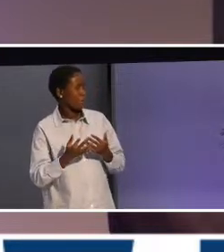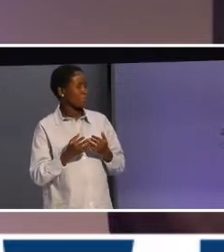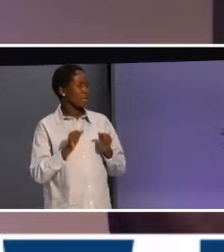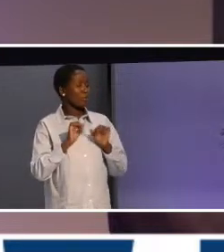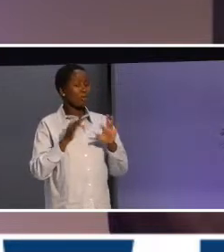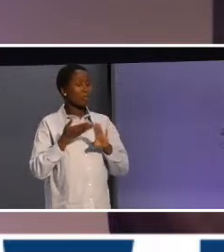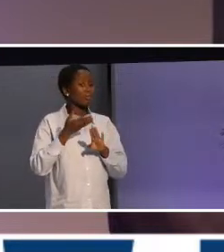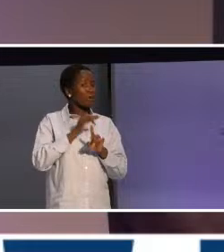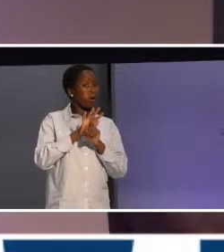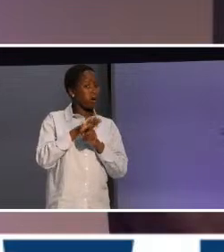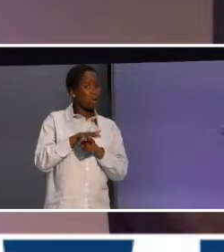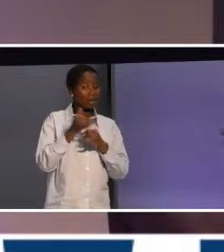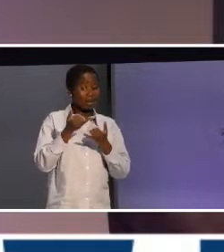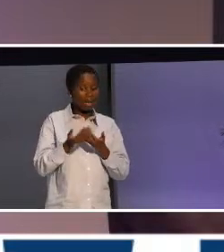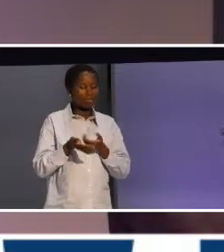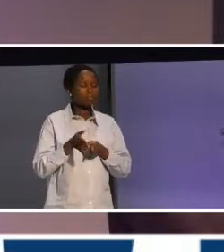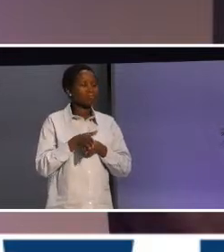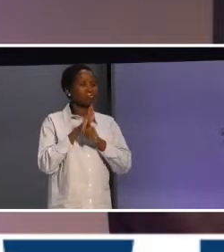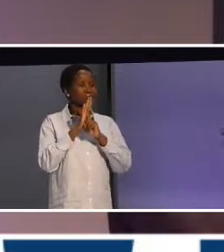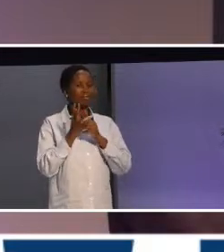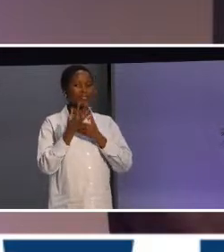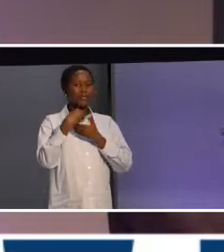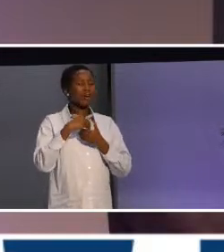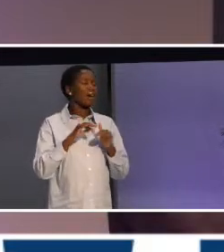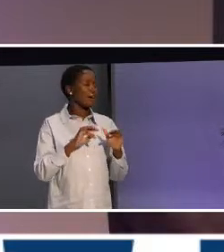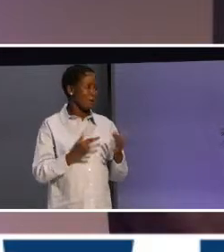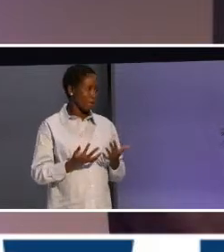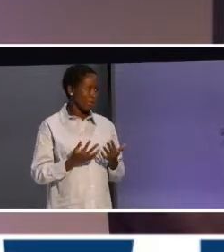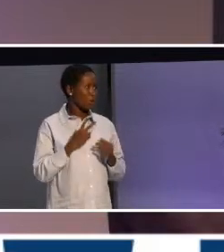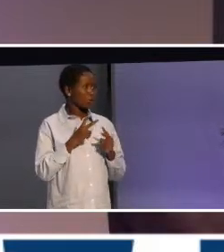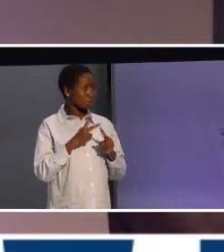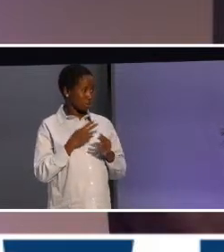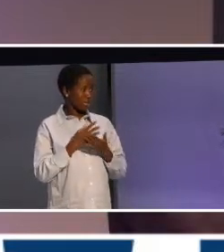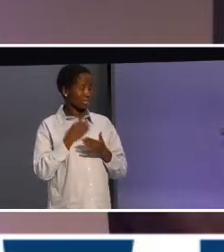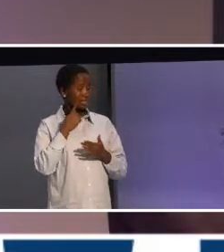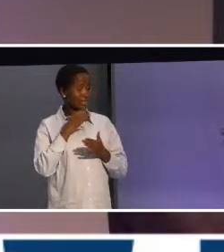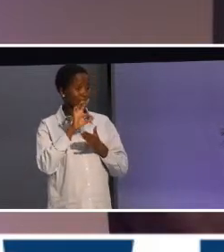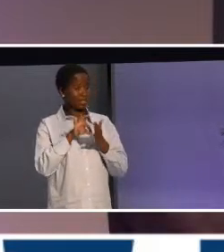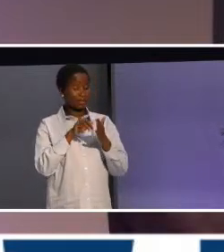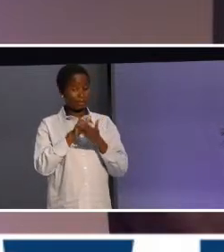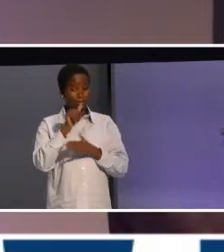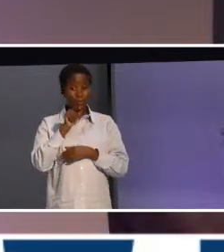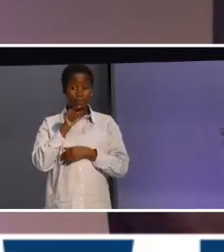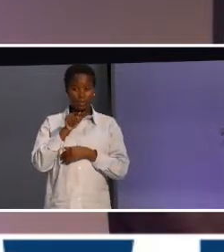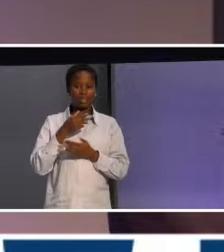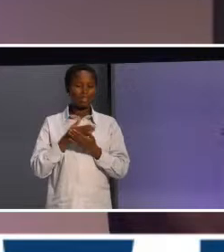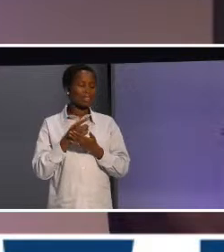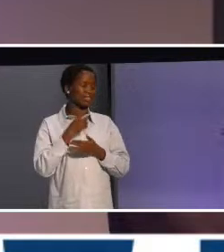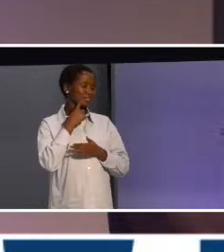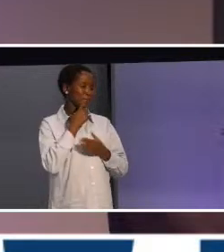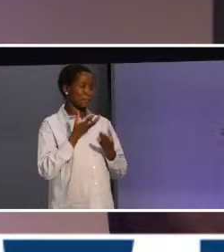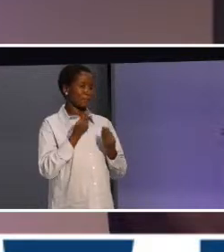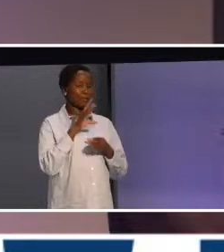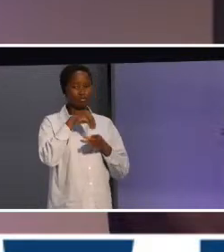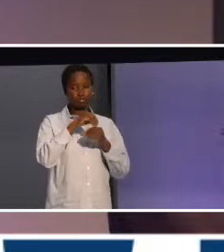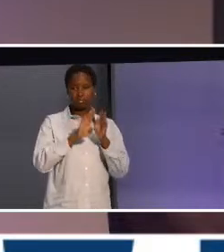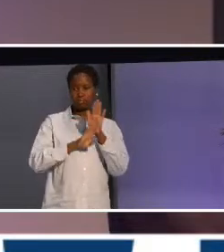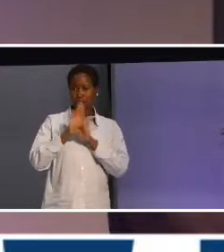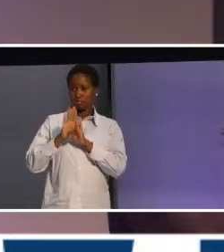tackle various malpractices, control election-related expenditure, increase transparency,